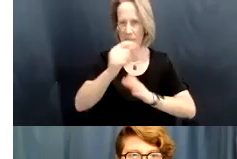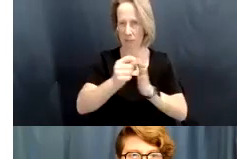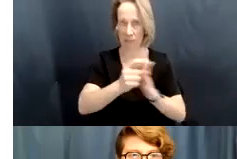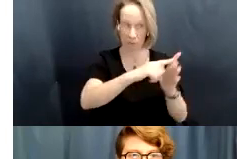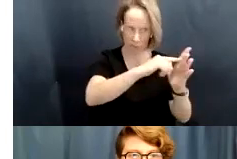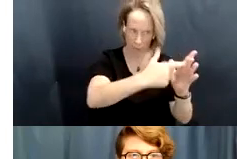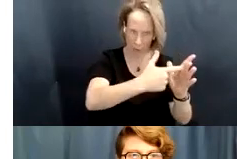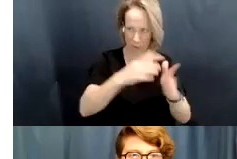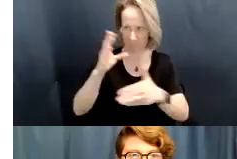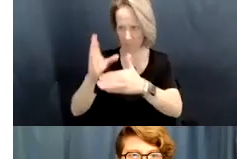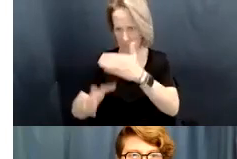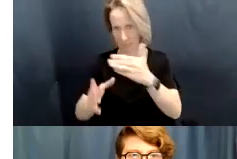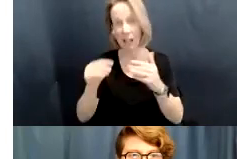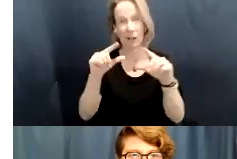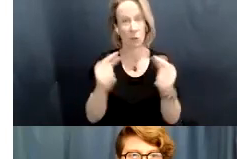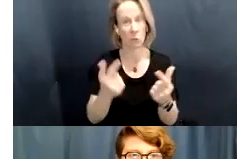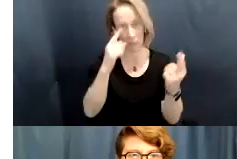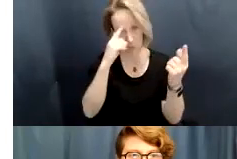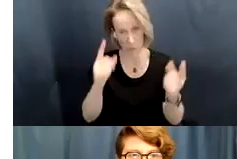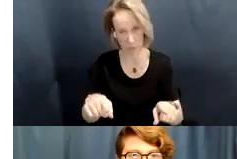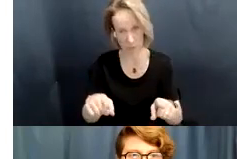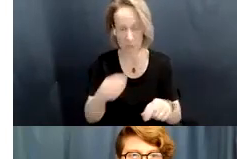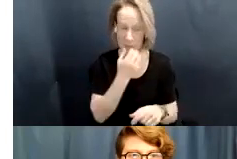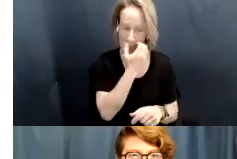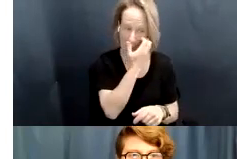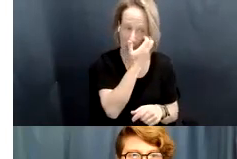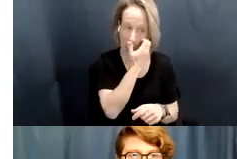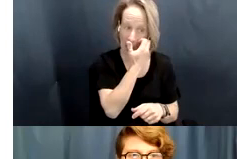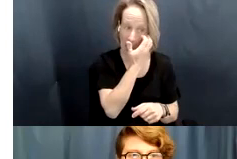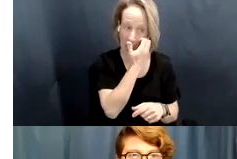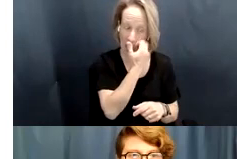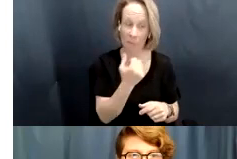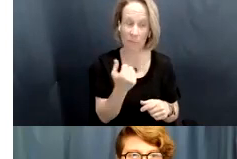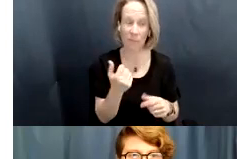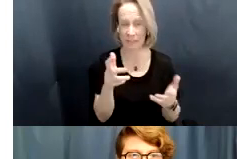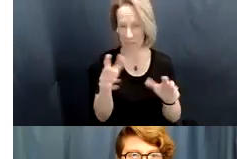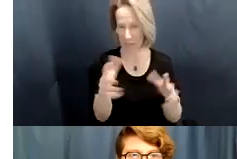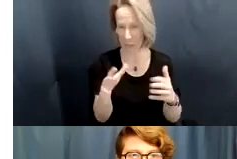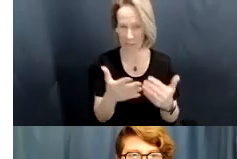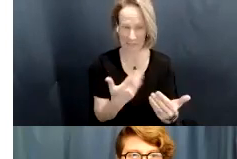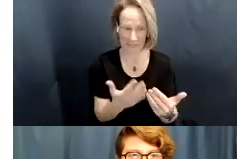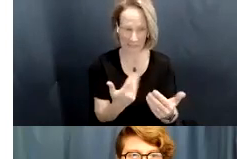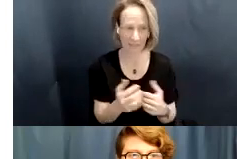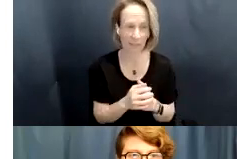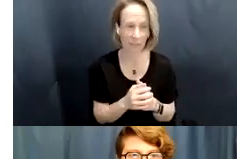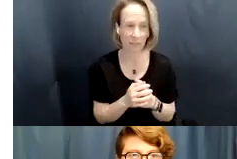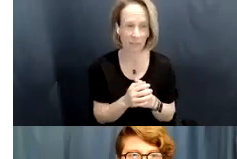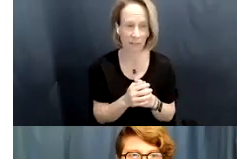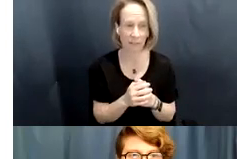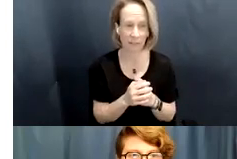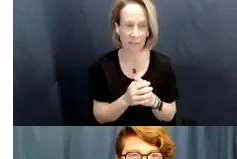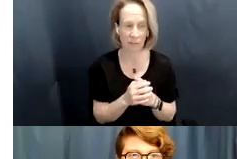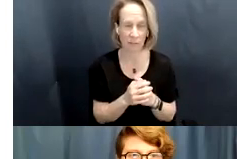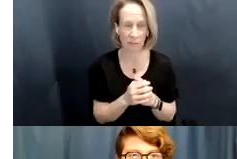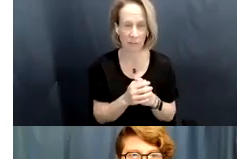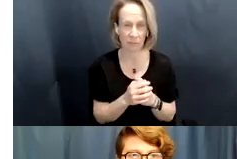very easy, especially if we are activated, to take control of the space